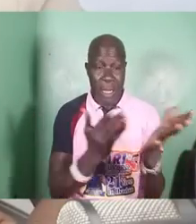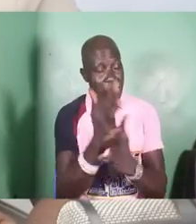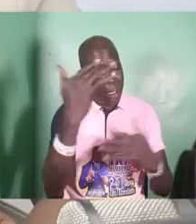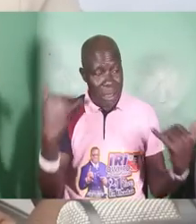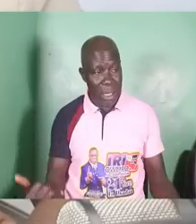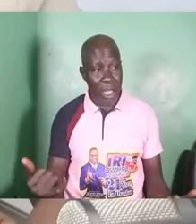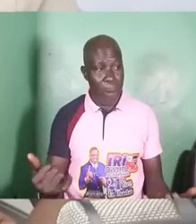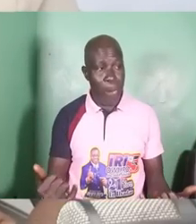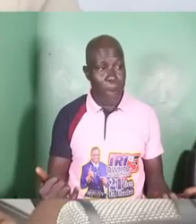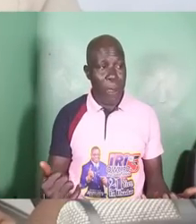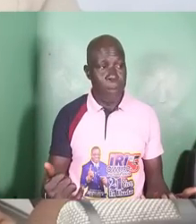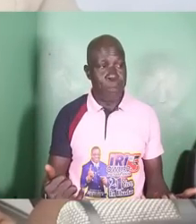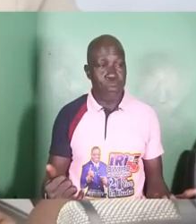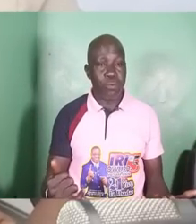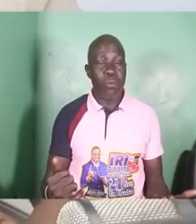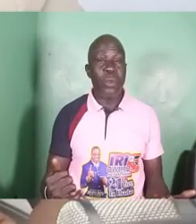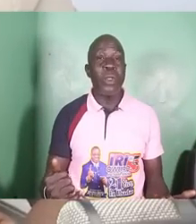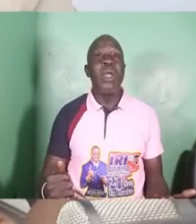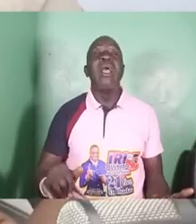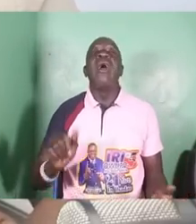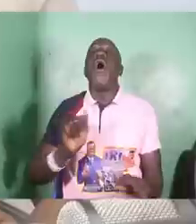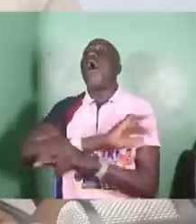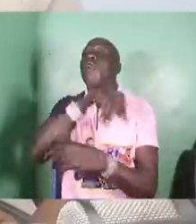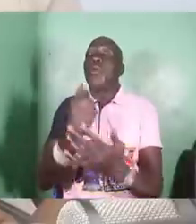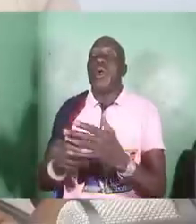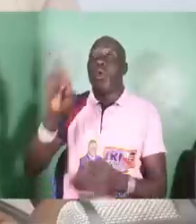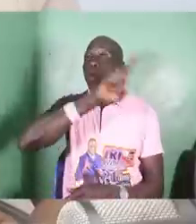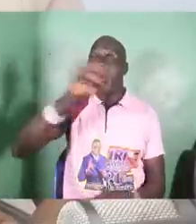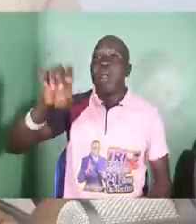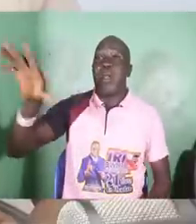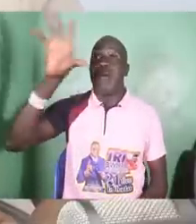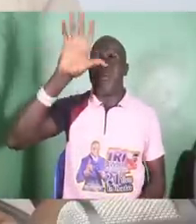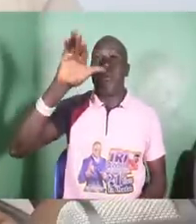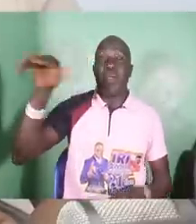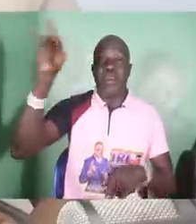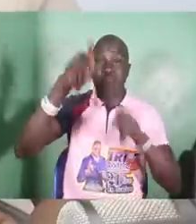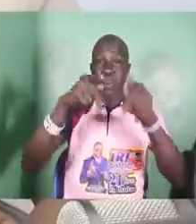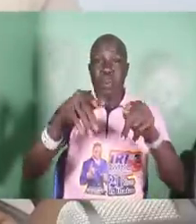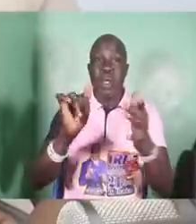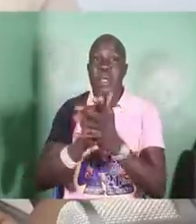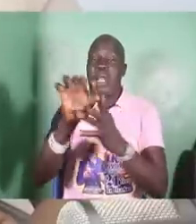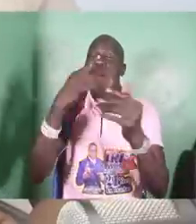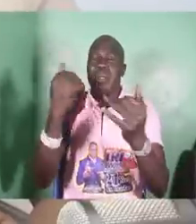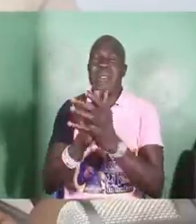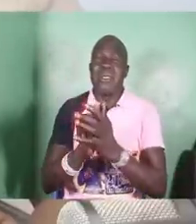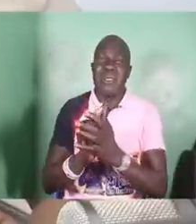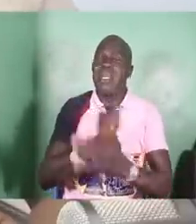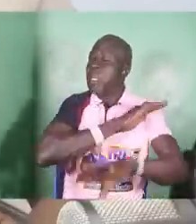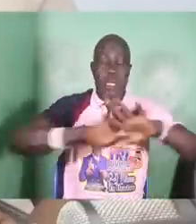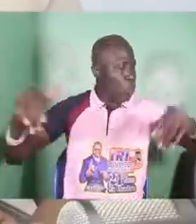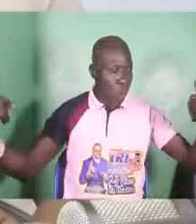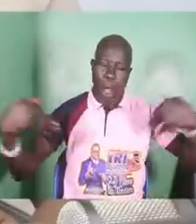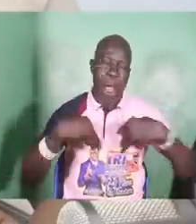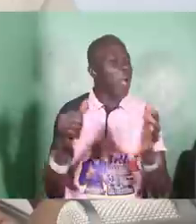now. Awon bi over 115 to mura bayi. 115 people. Awon to je pe won ti ri jamba kan ti won ni ese